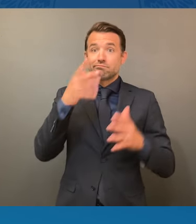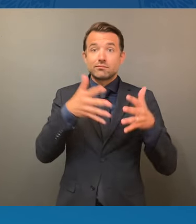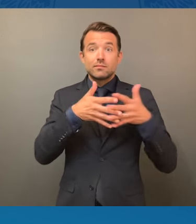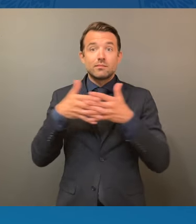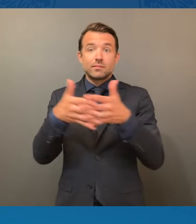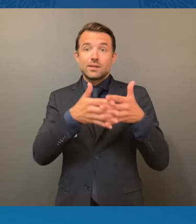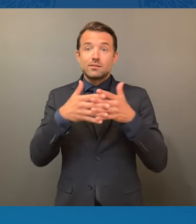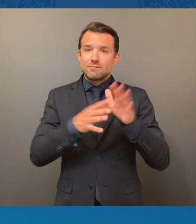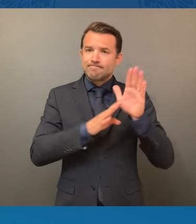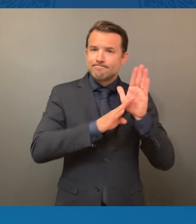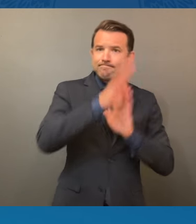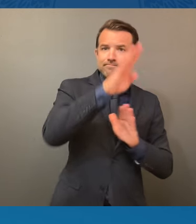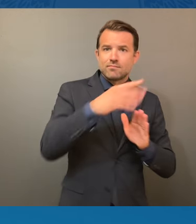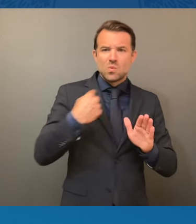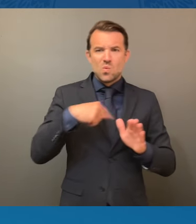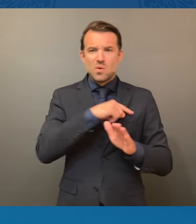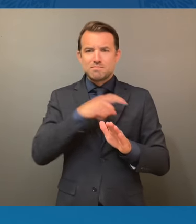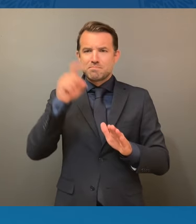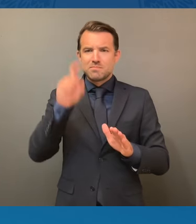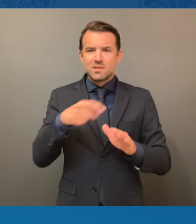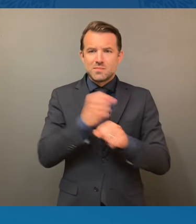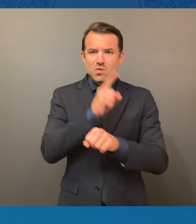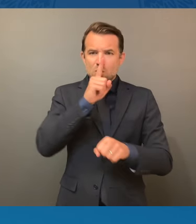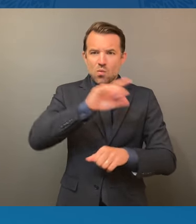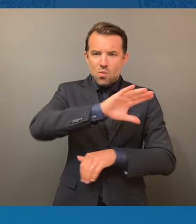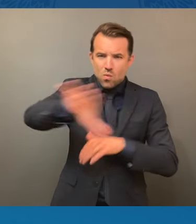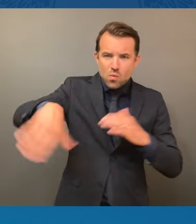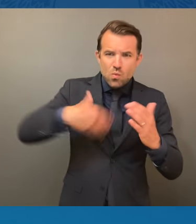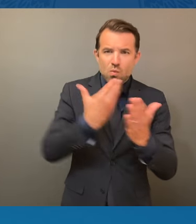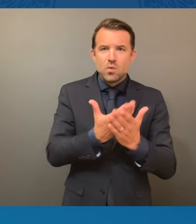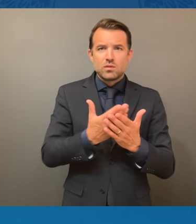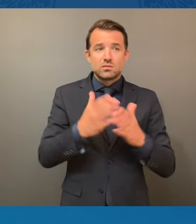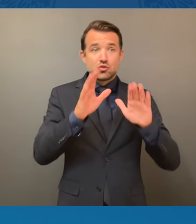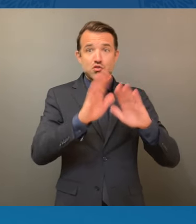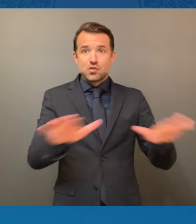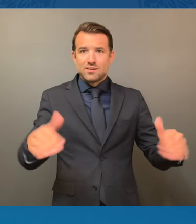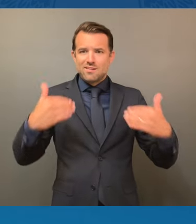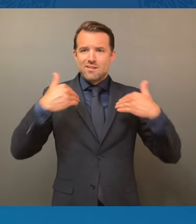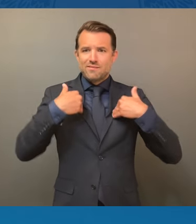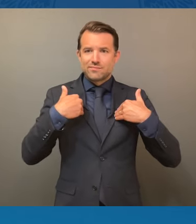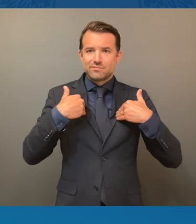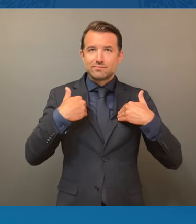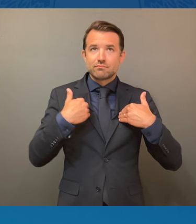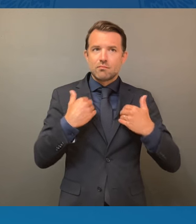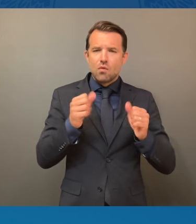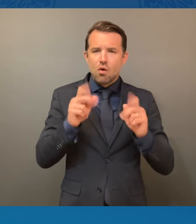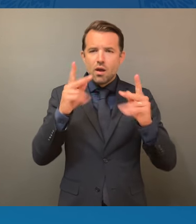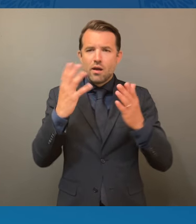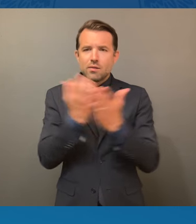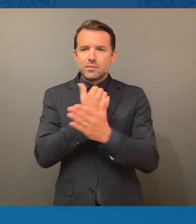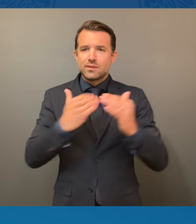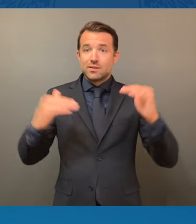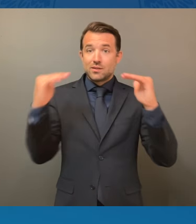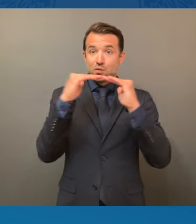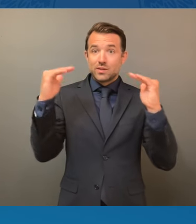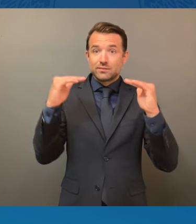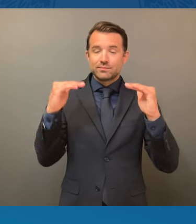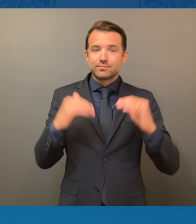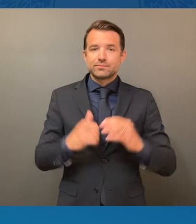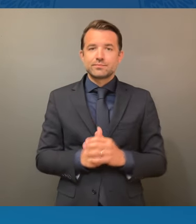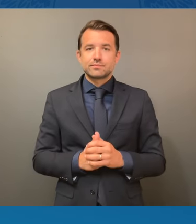of the children of our community have that equal opportunity of which he spoke. And that is